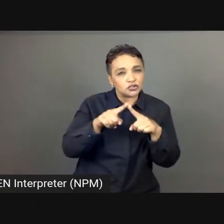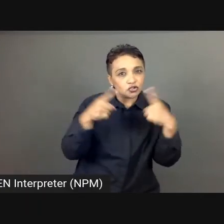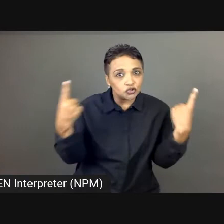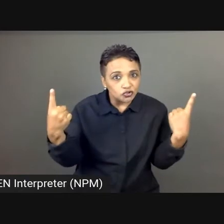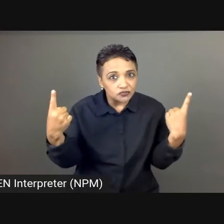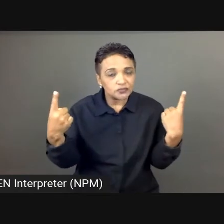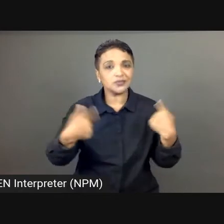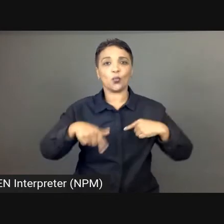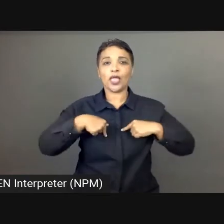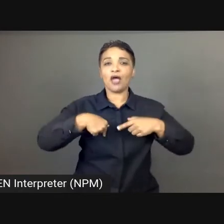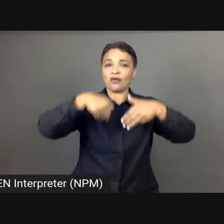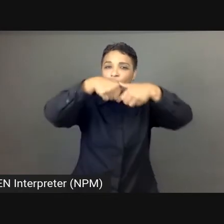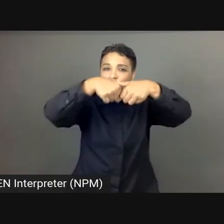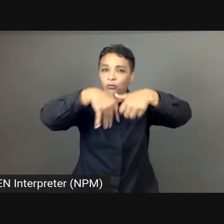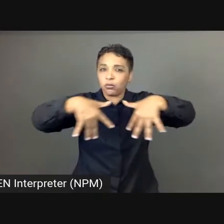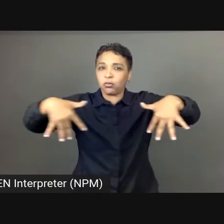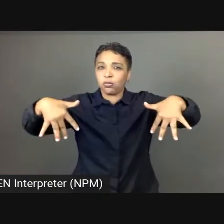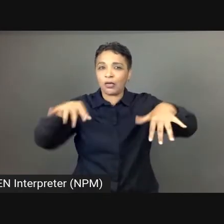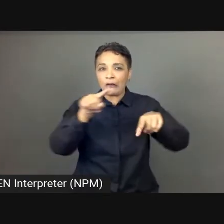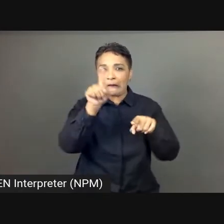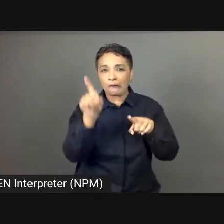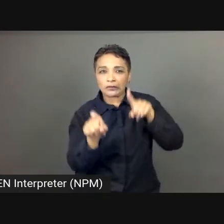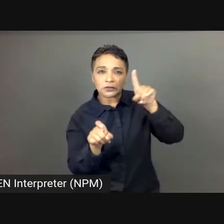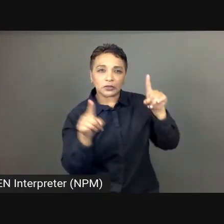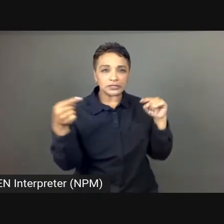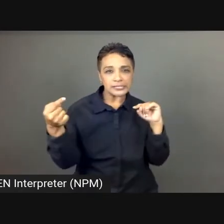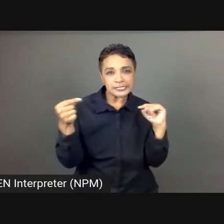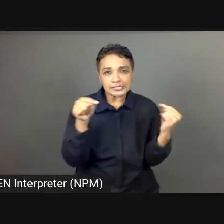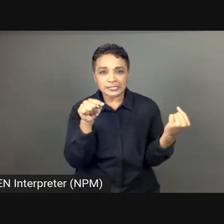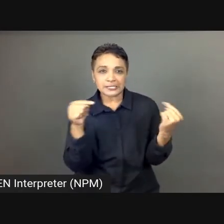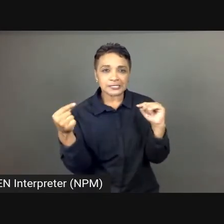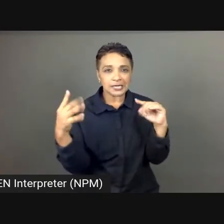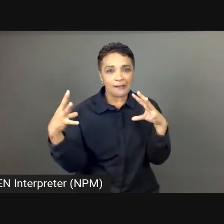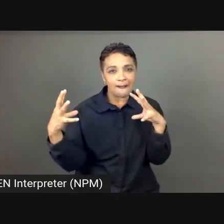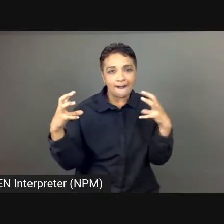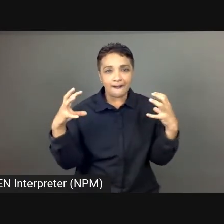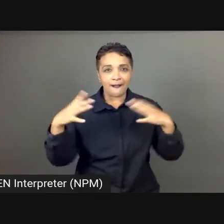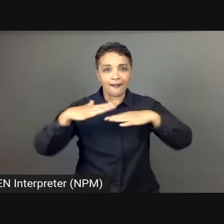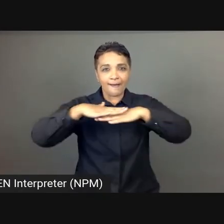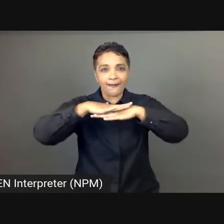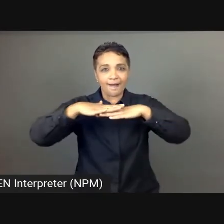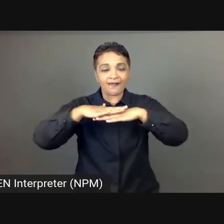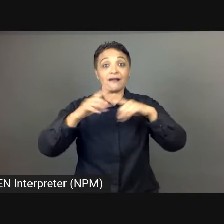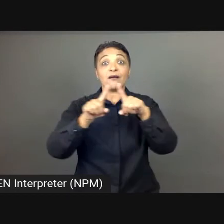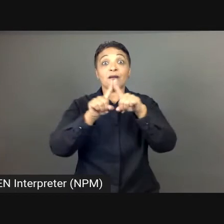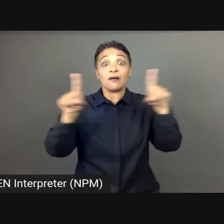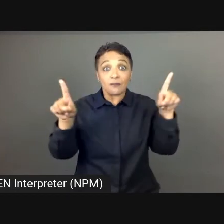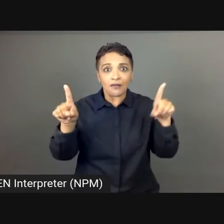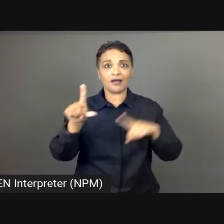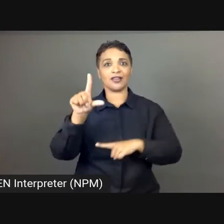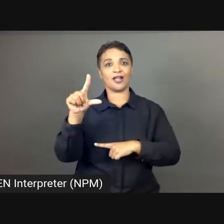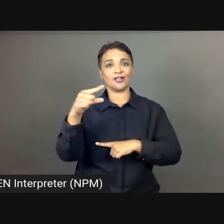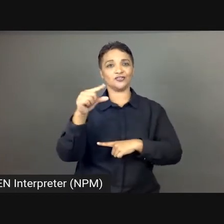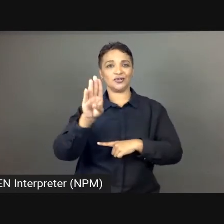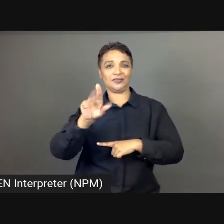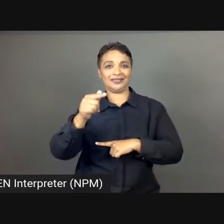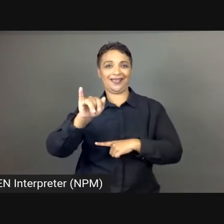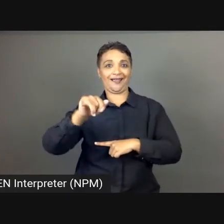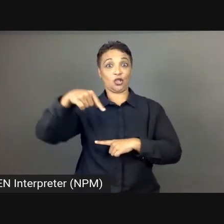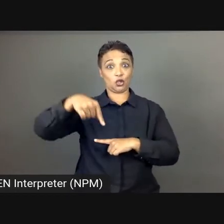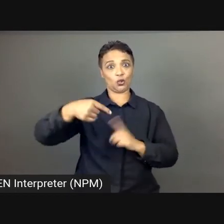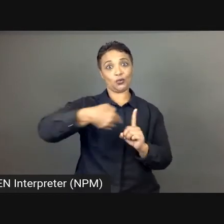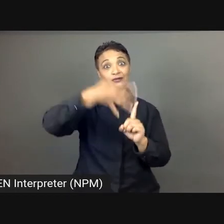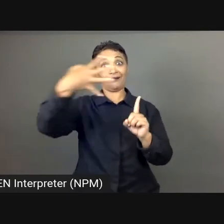these tensions, but something somehow has kept that LGBTIQ community together, and